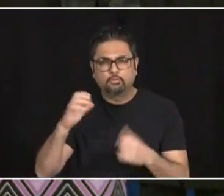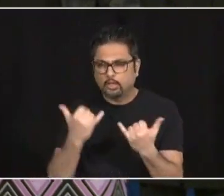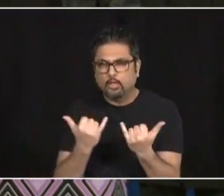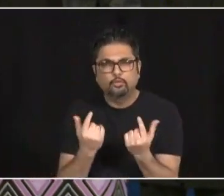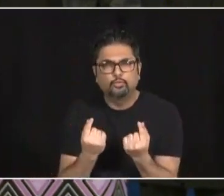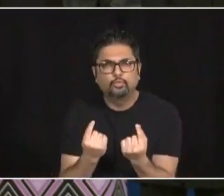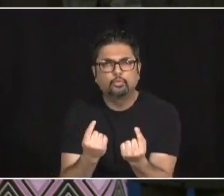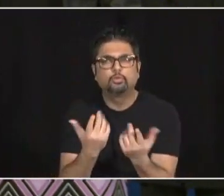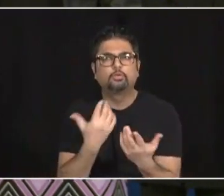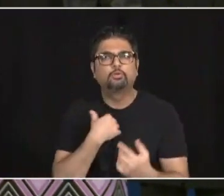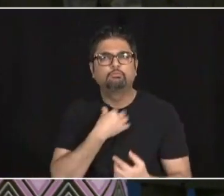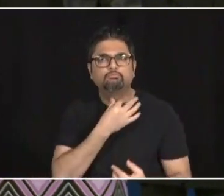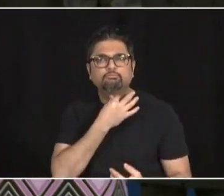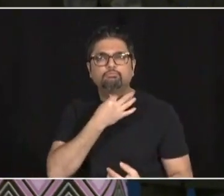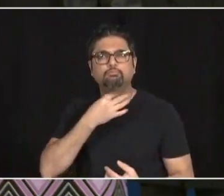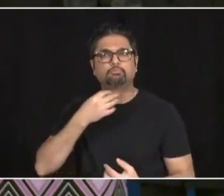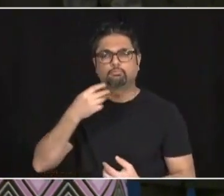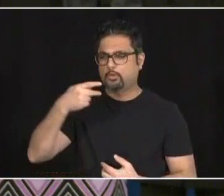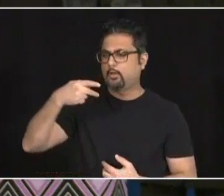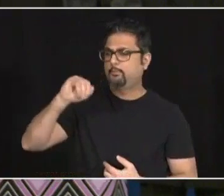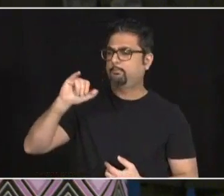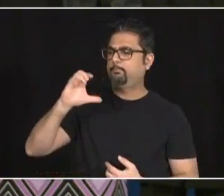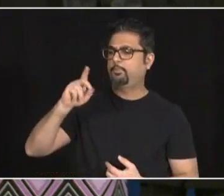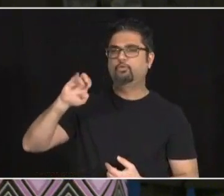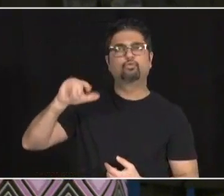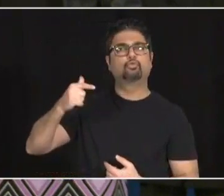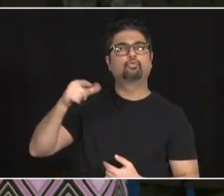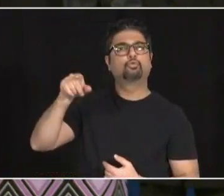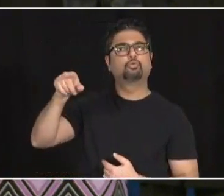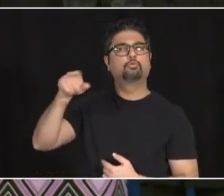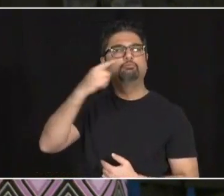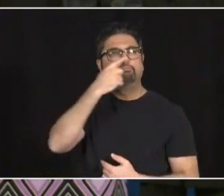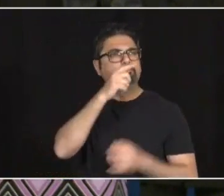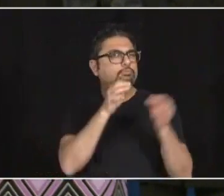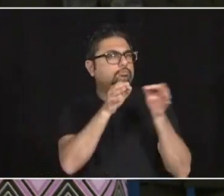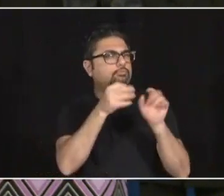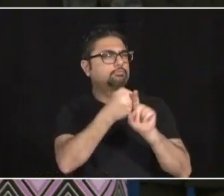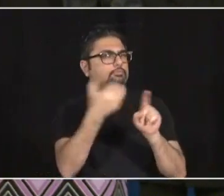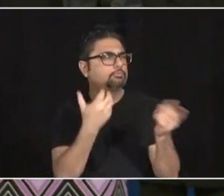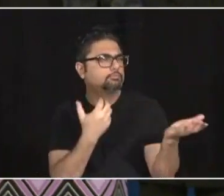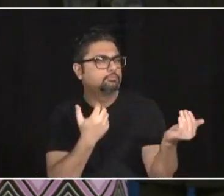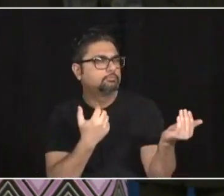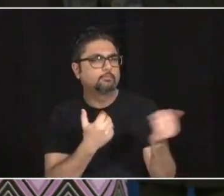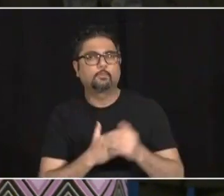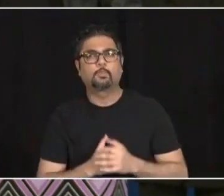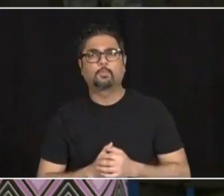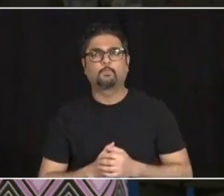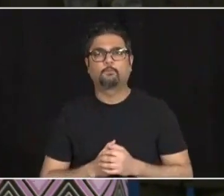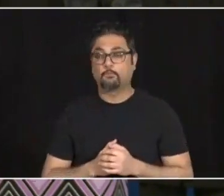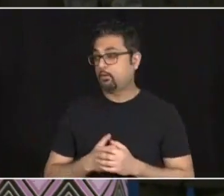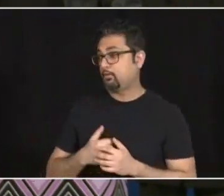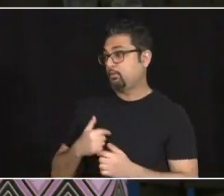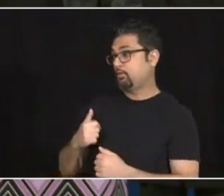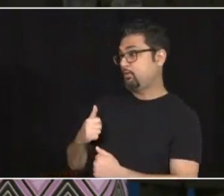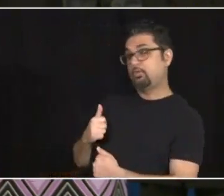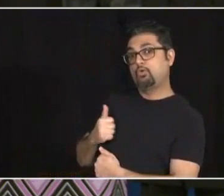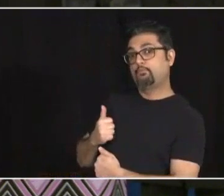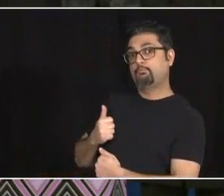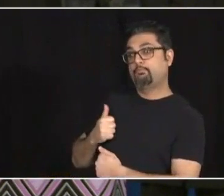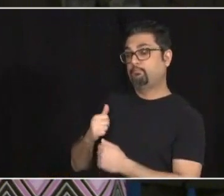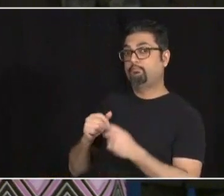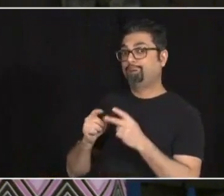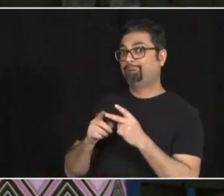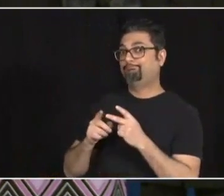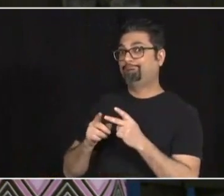Pickering? Yeah, well, I'm just so grateful for the Army and General Vance, and I know I've said